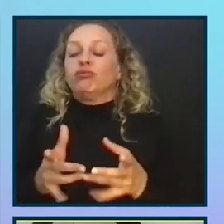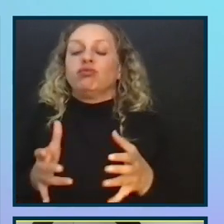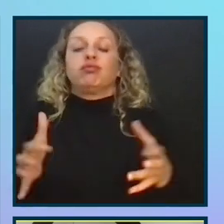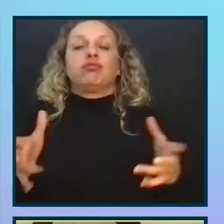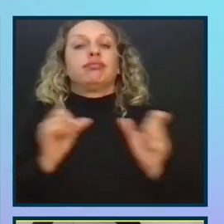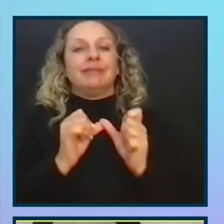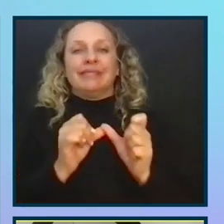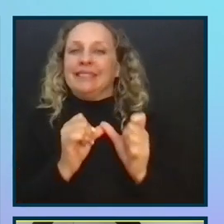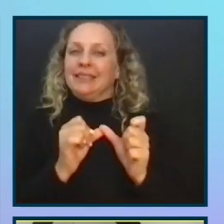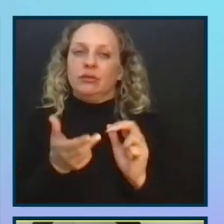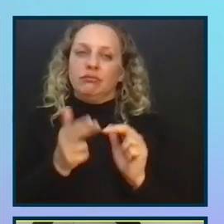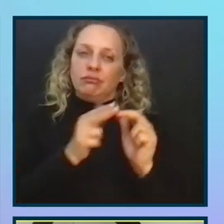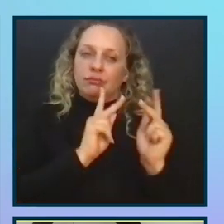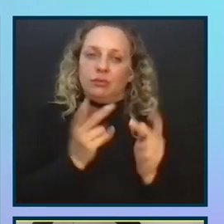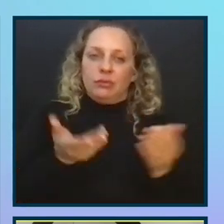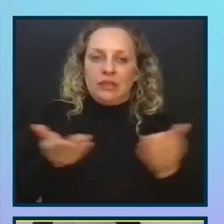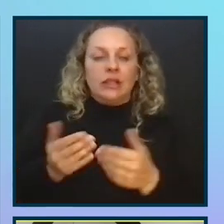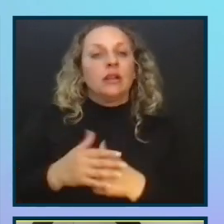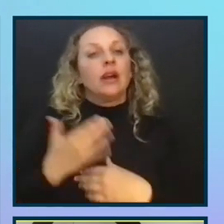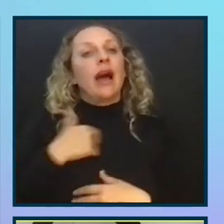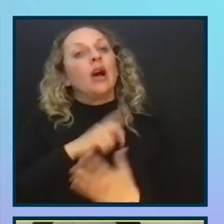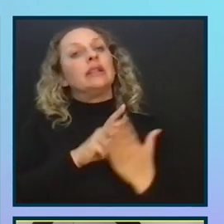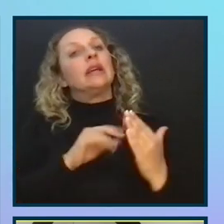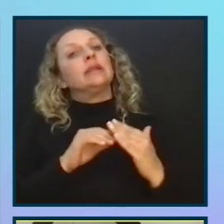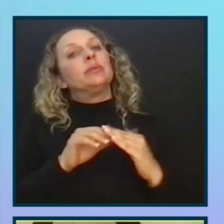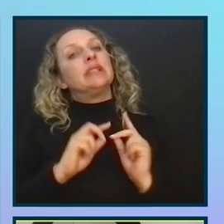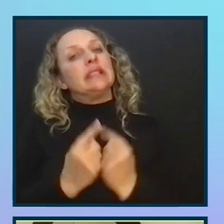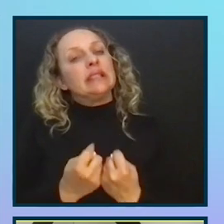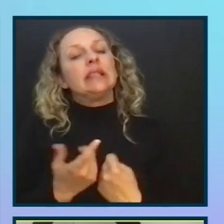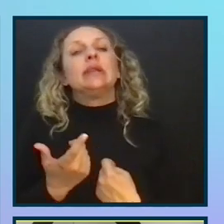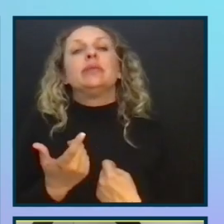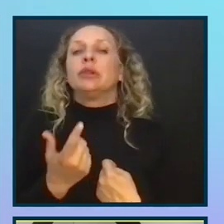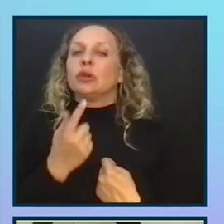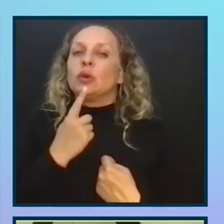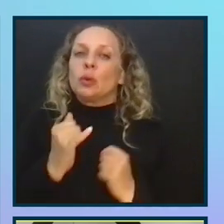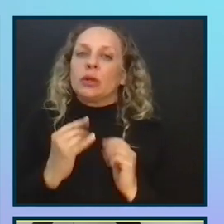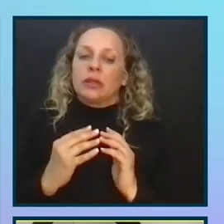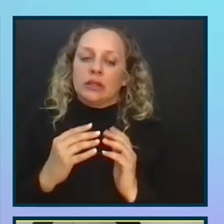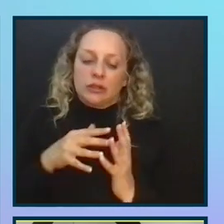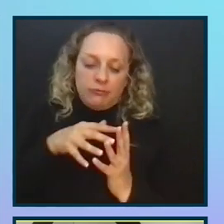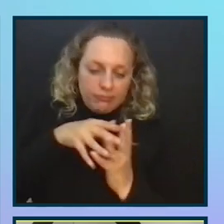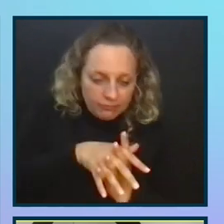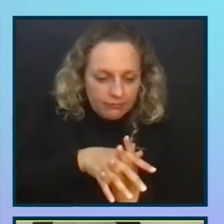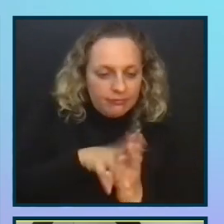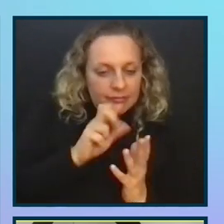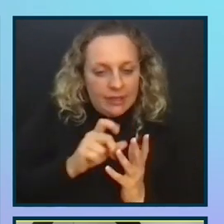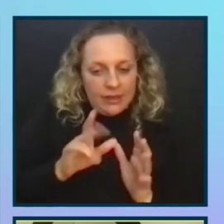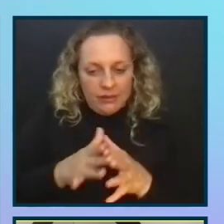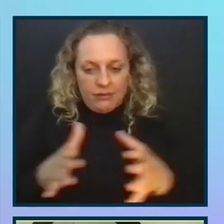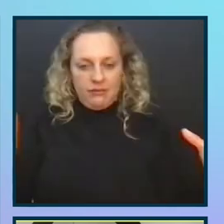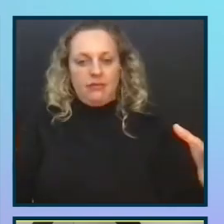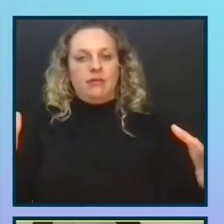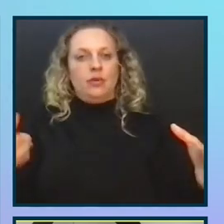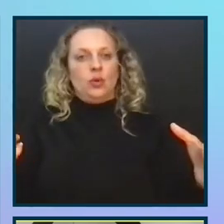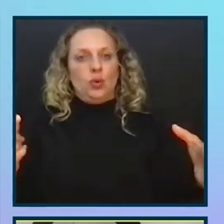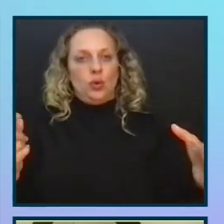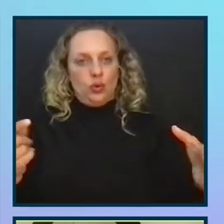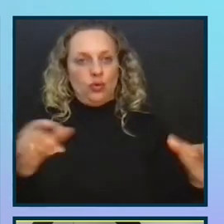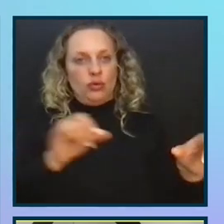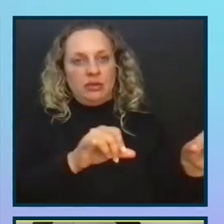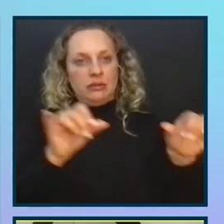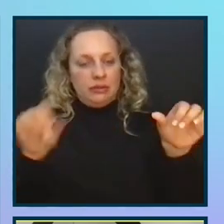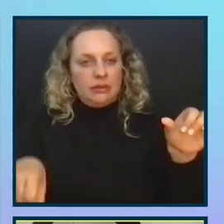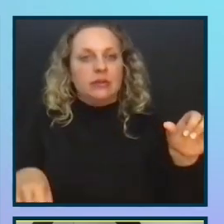grow. Our design accessibility team is embedded into the greater organization. There, we work with